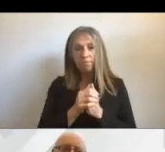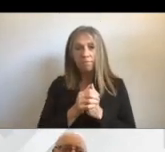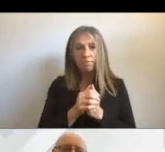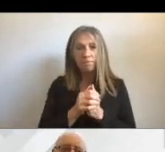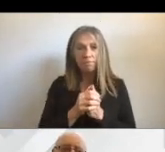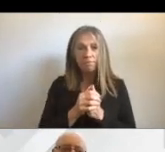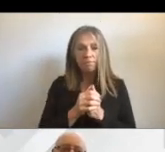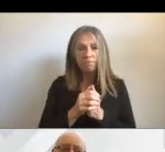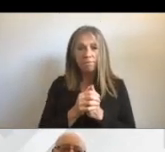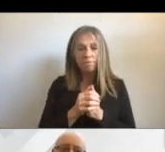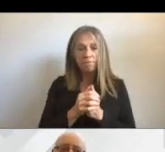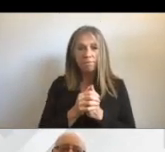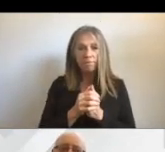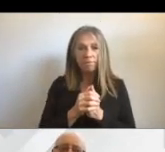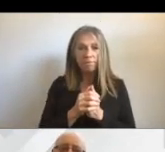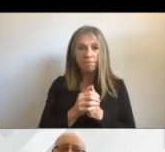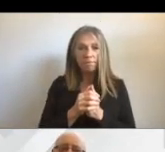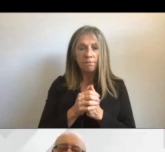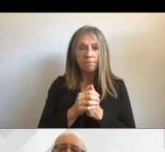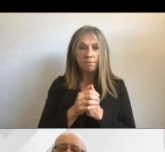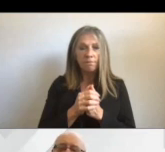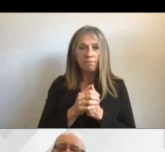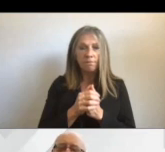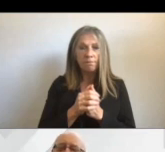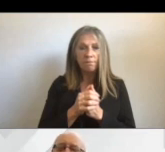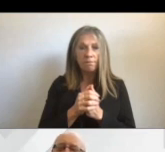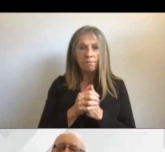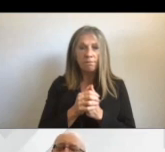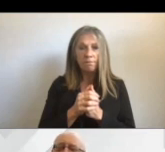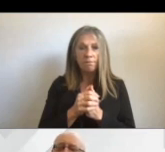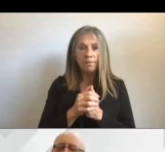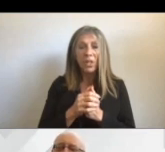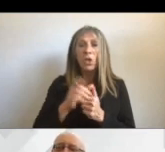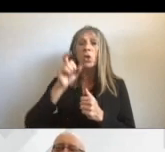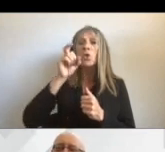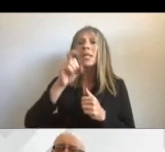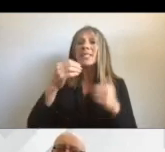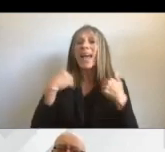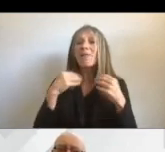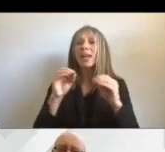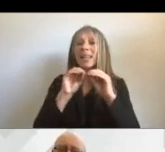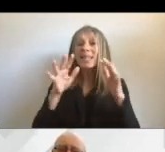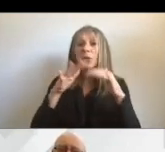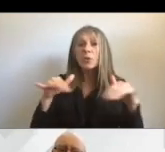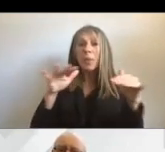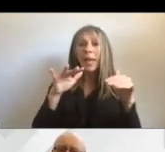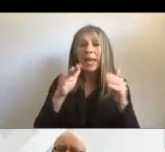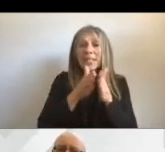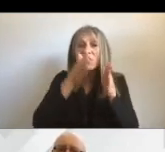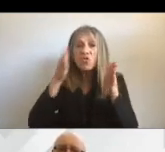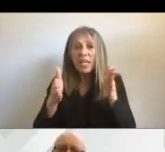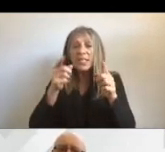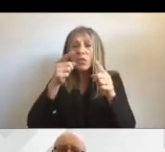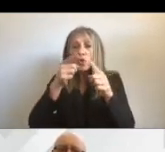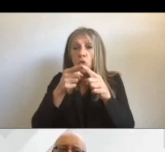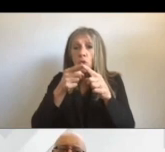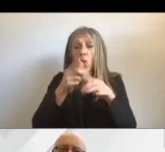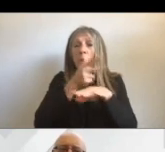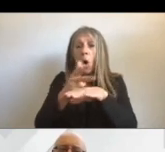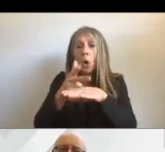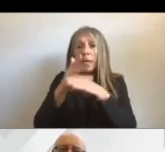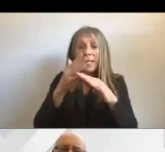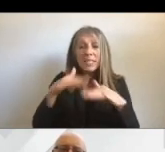have environmental controls in your transit shelter, it must be proximity actuated. And there's the protruding objects within a